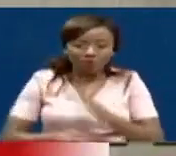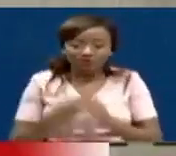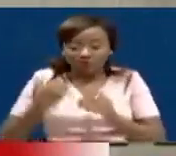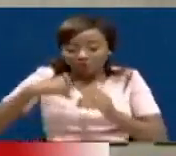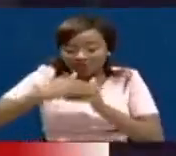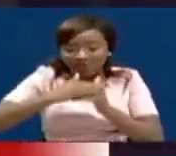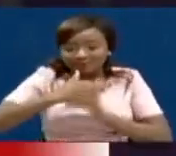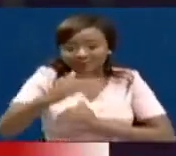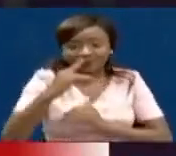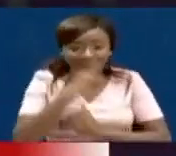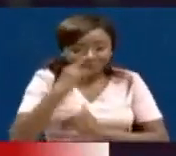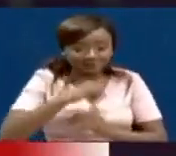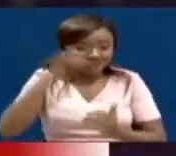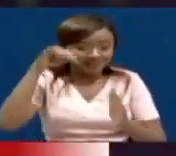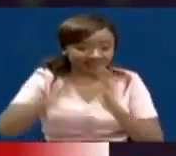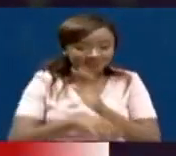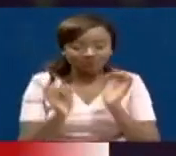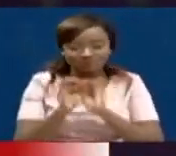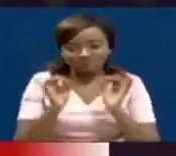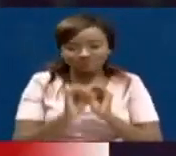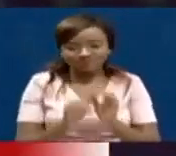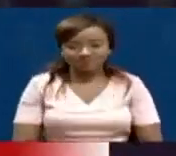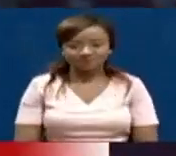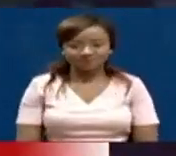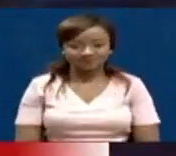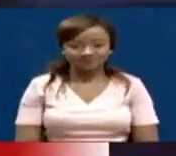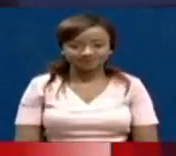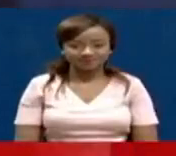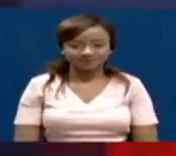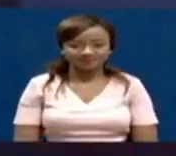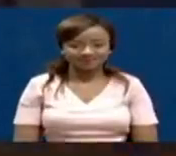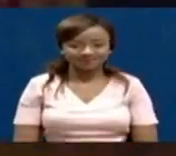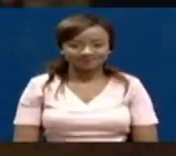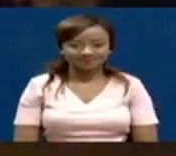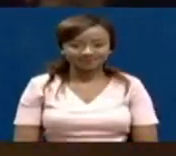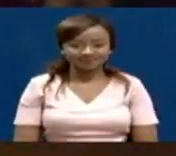further measures. Mashirima Kapombe, Runinga Citizen.